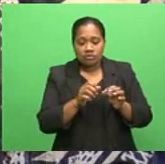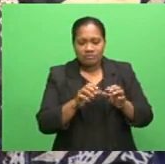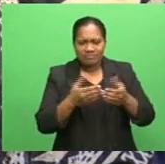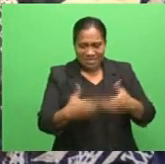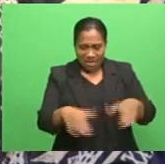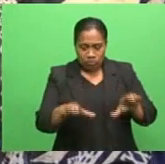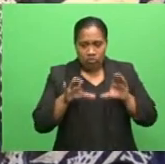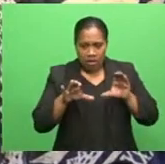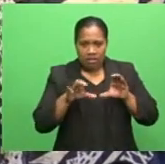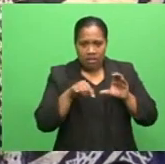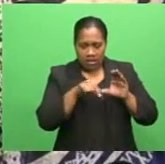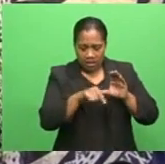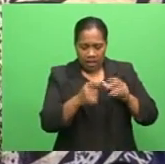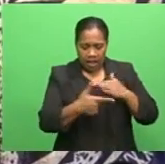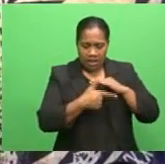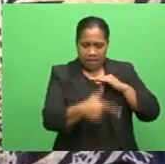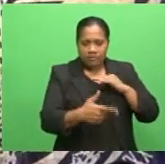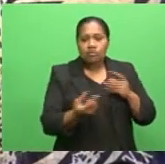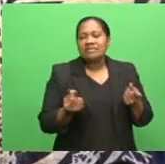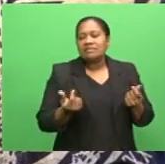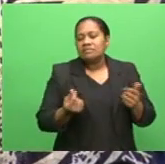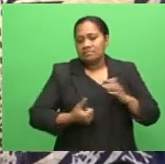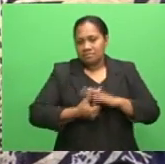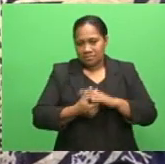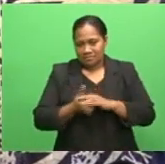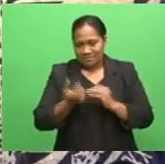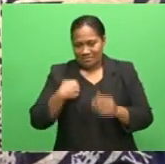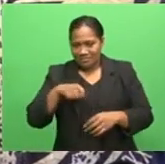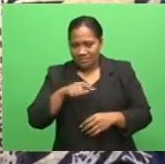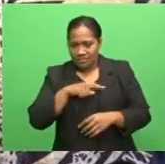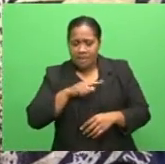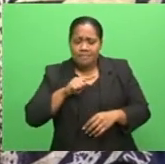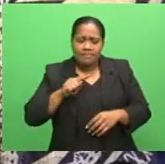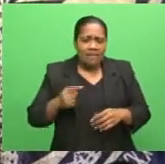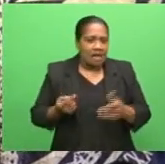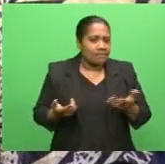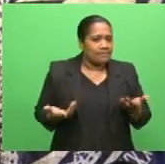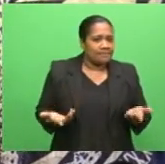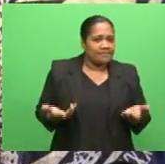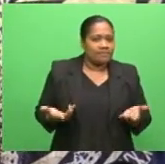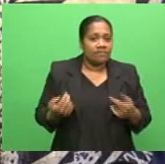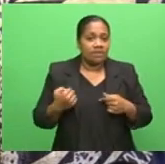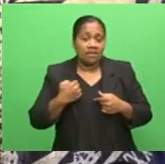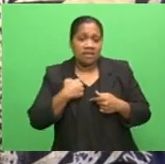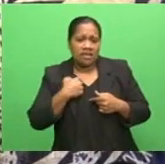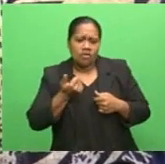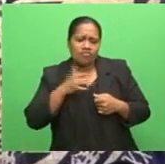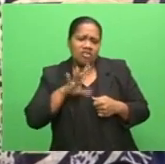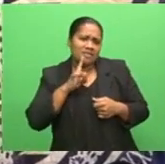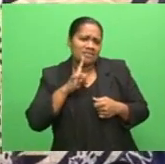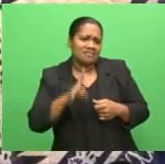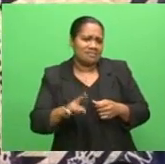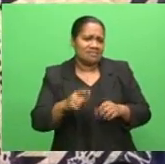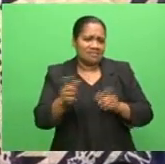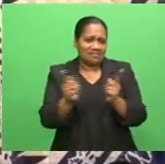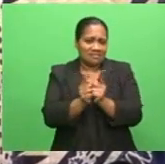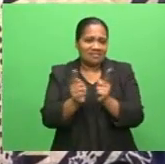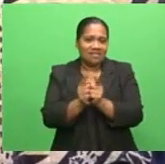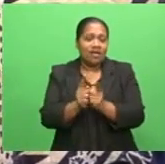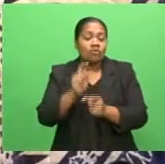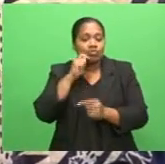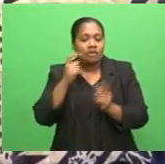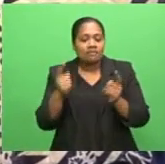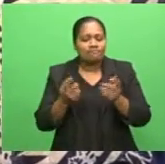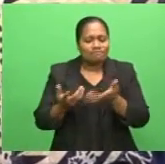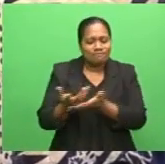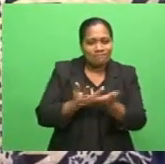that he can give it easy access for us. But as I've already stated in the meeting, we'll discuss further with